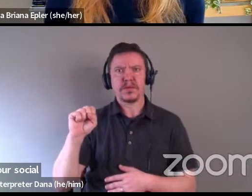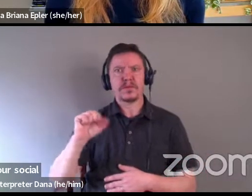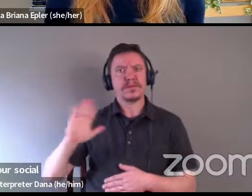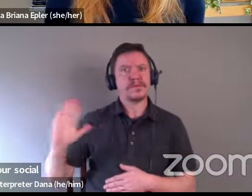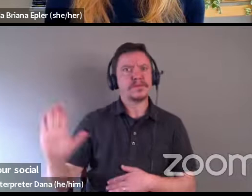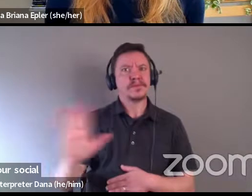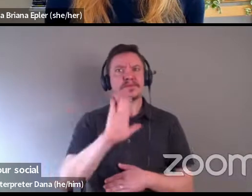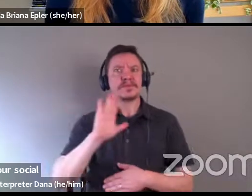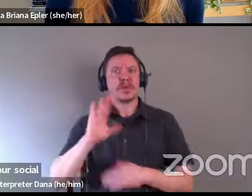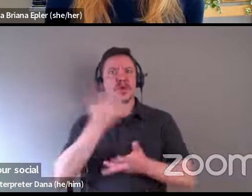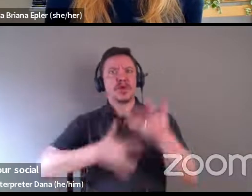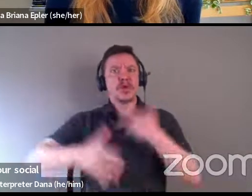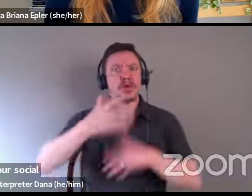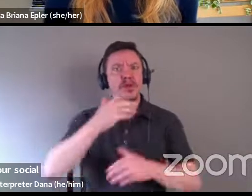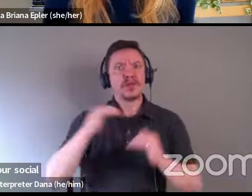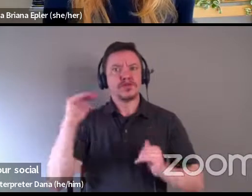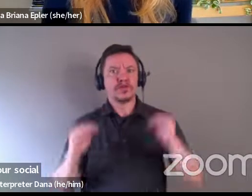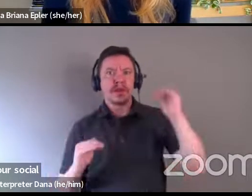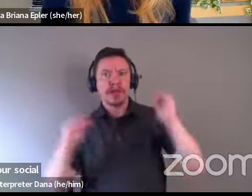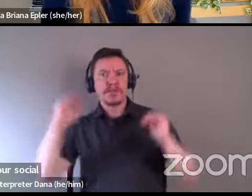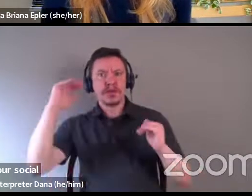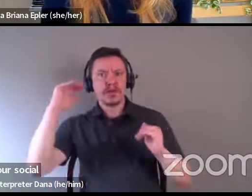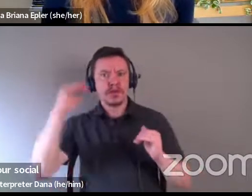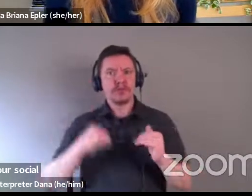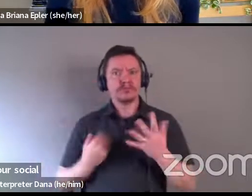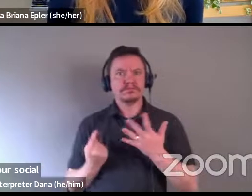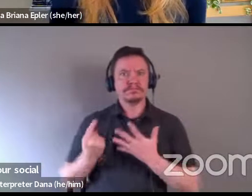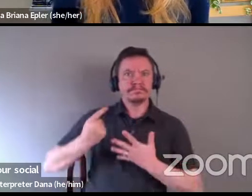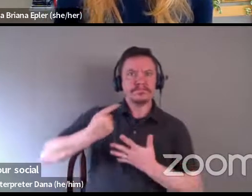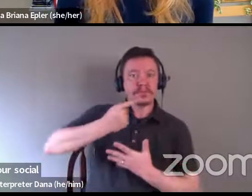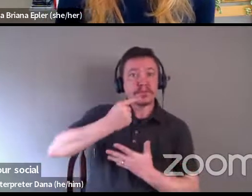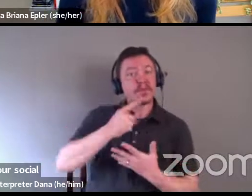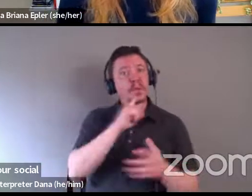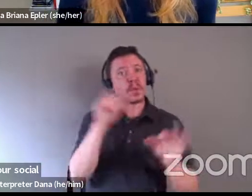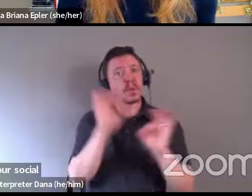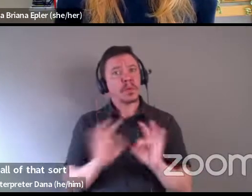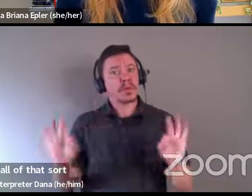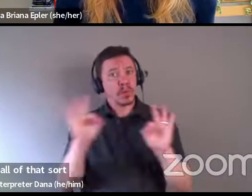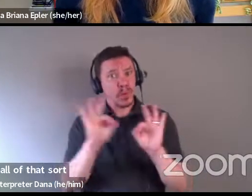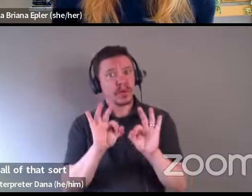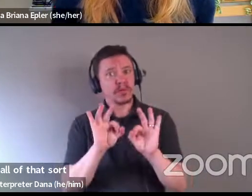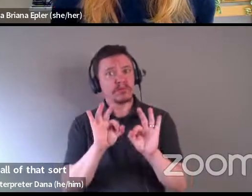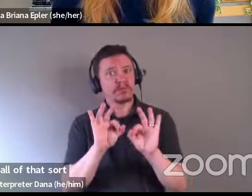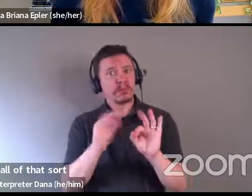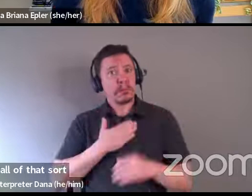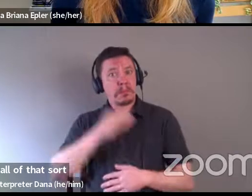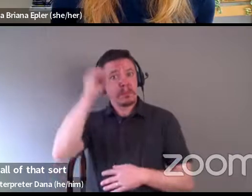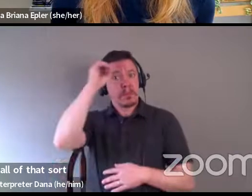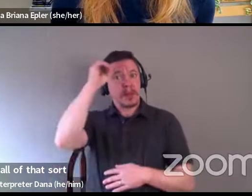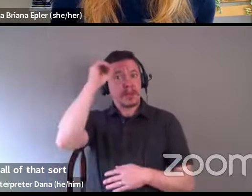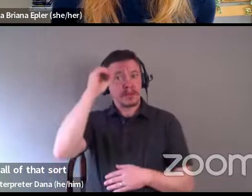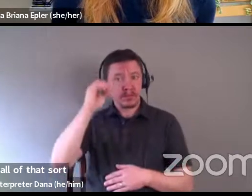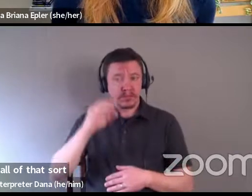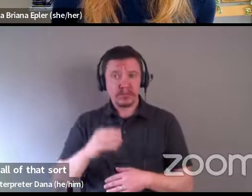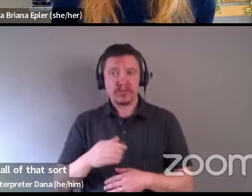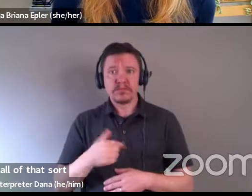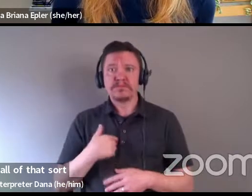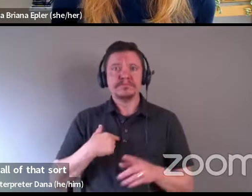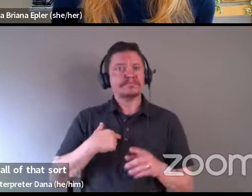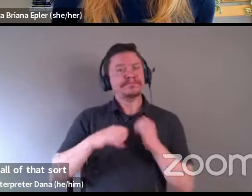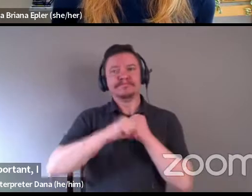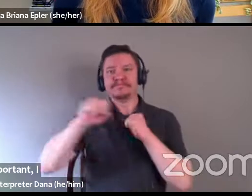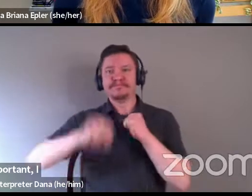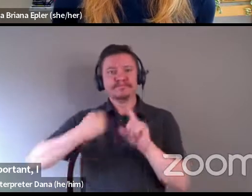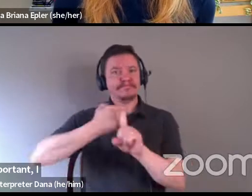social capital, all that sort of stuff, which is important, I think. So I won't go on